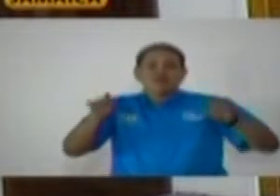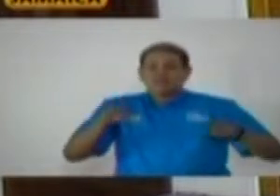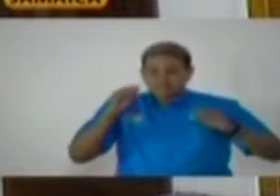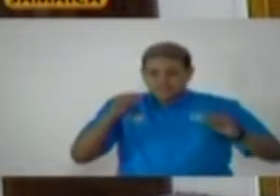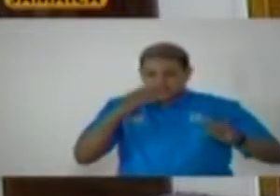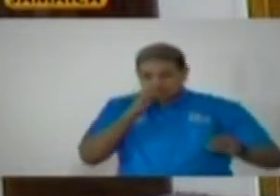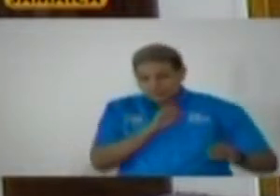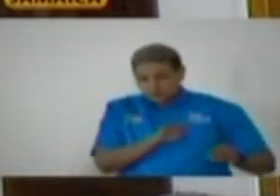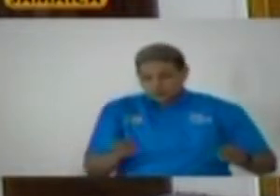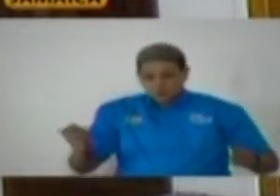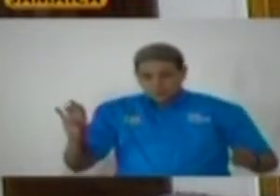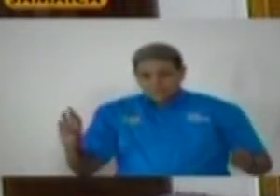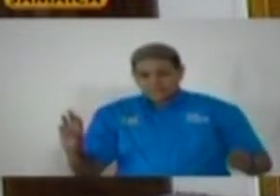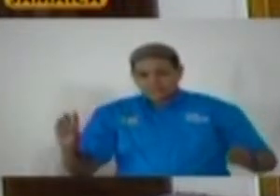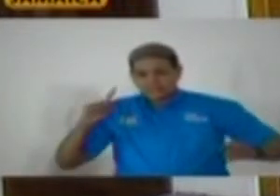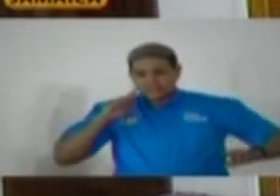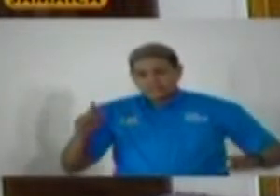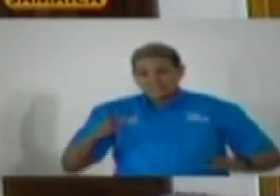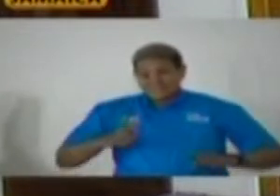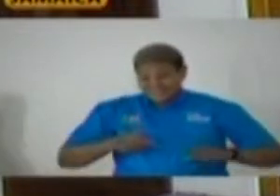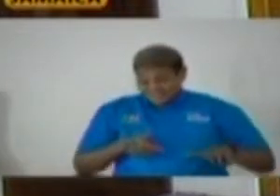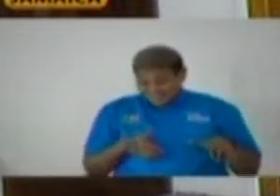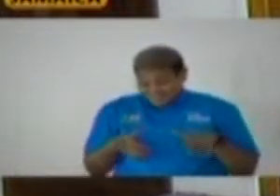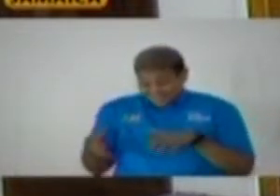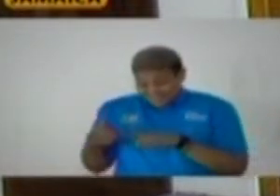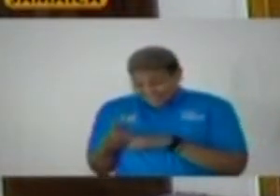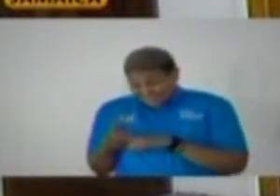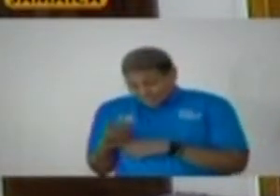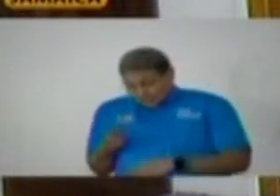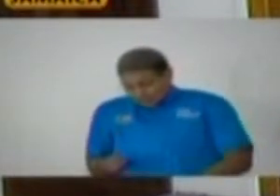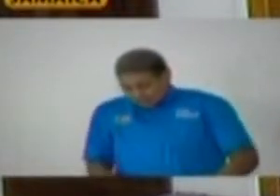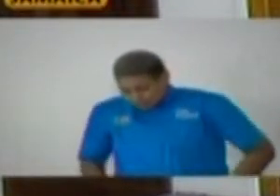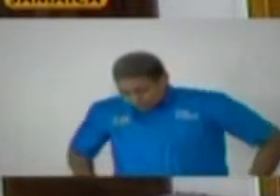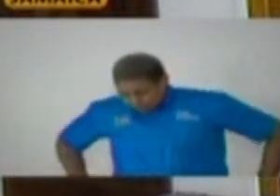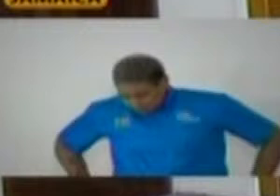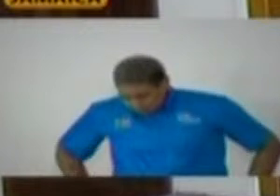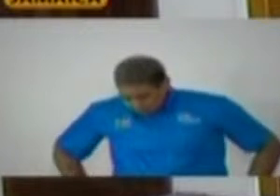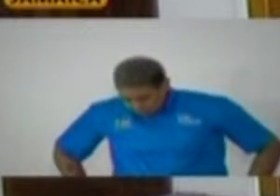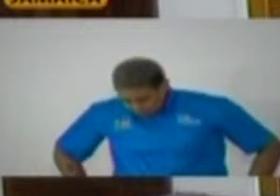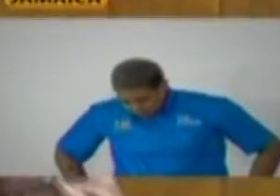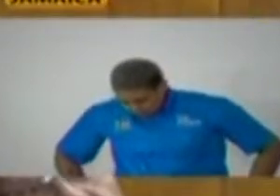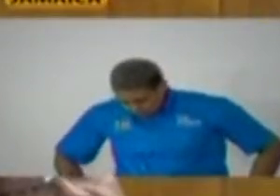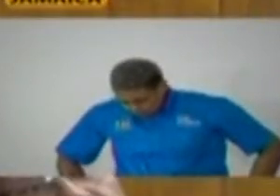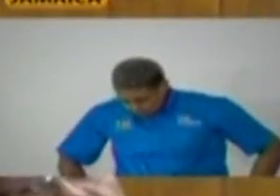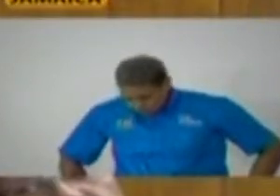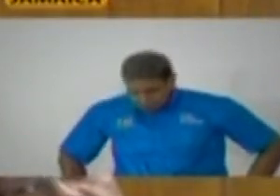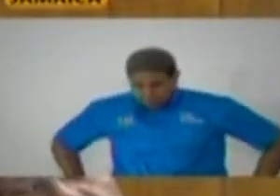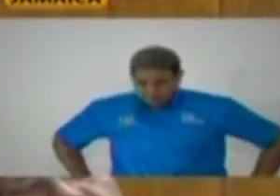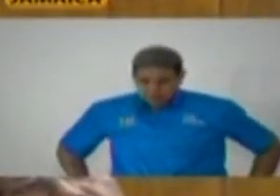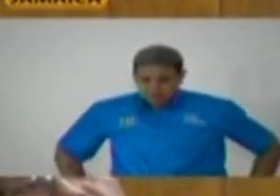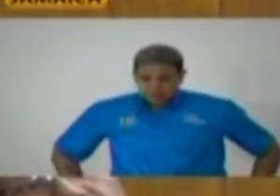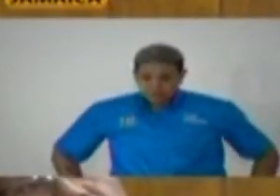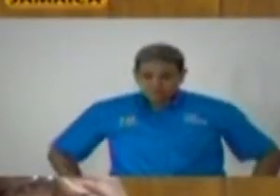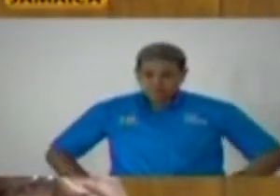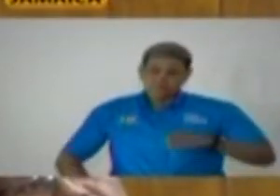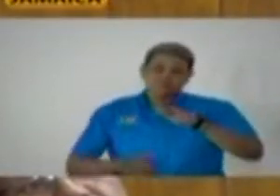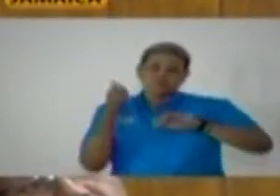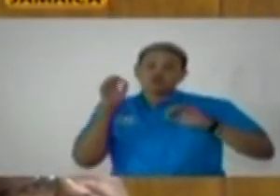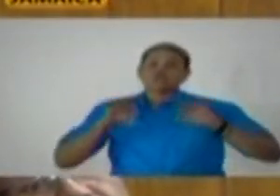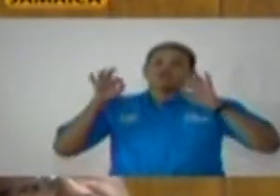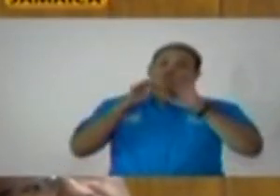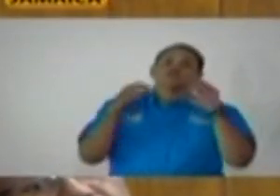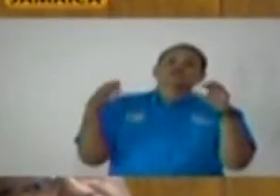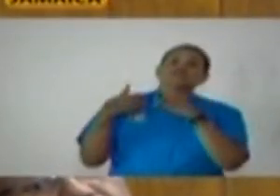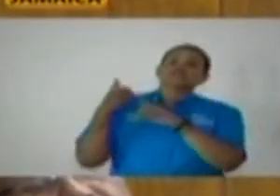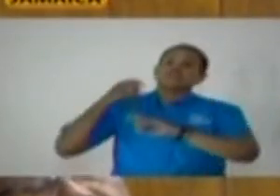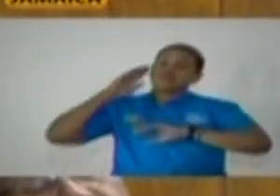Support for this sector, and let me tell you, It's the most important. It is the most important sector. All the